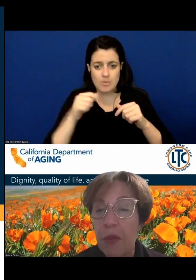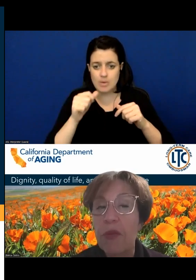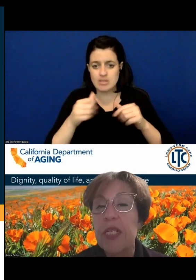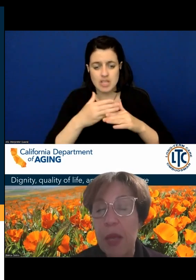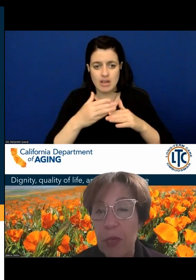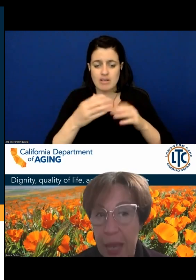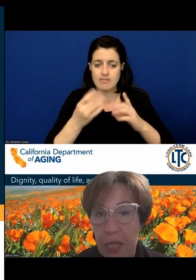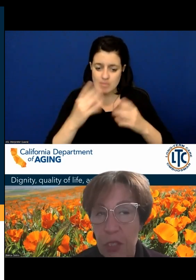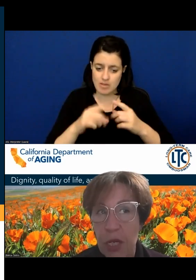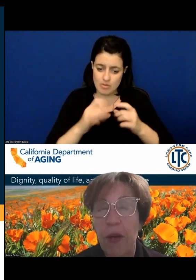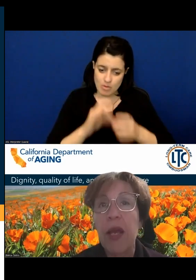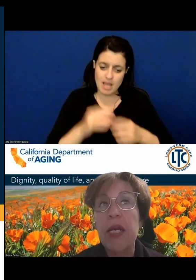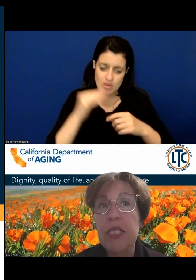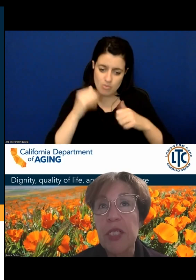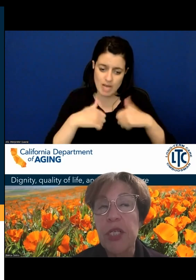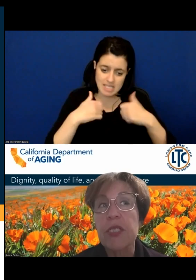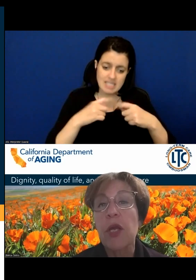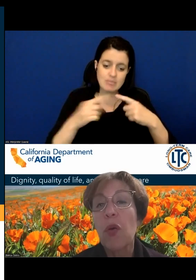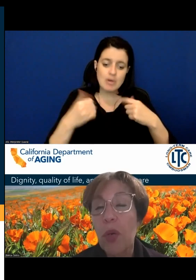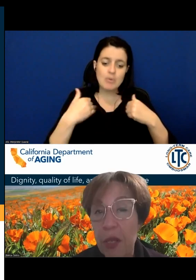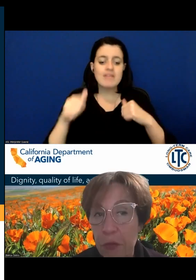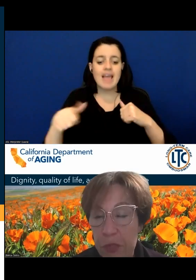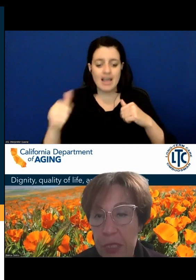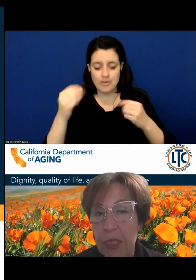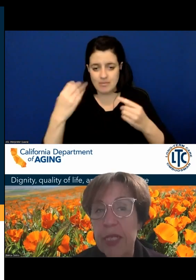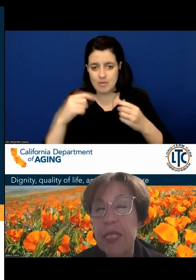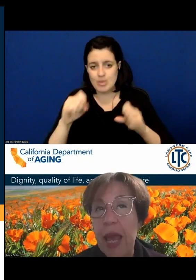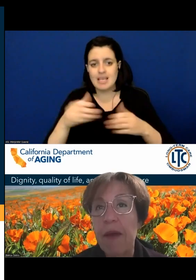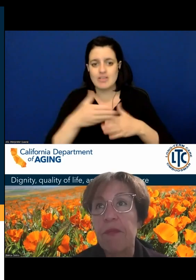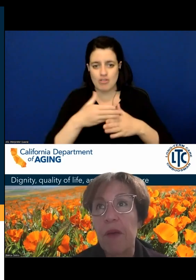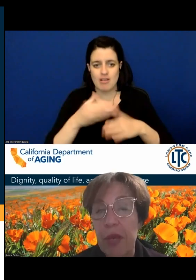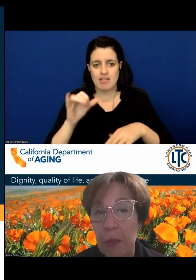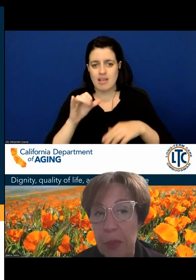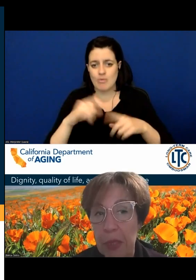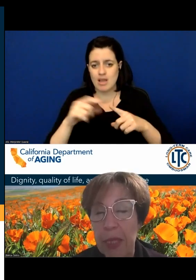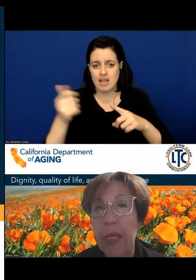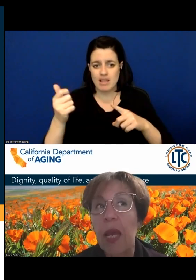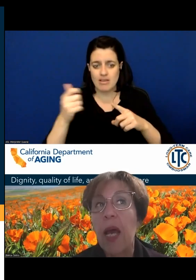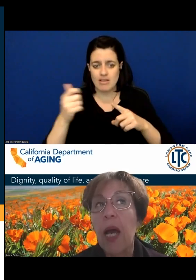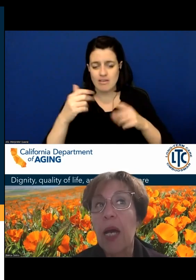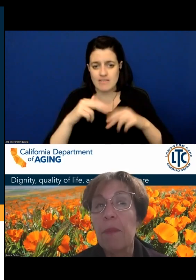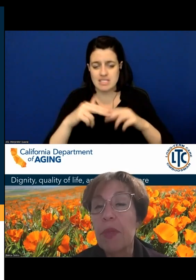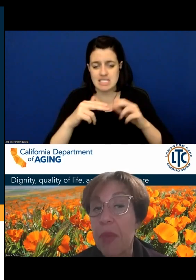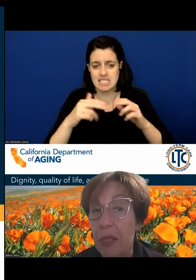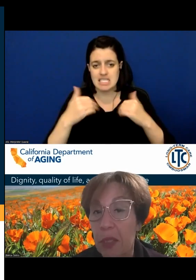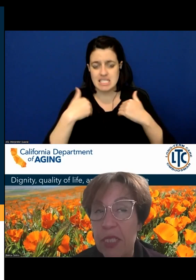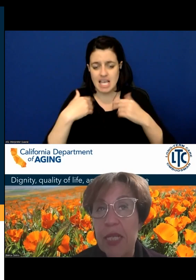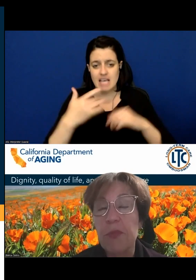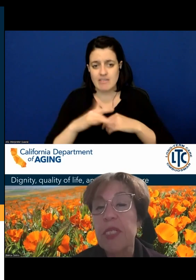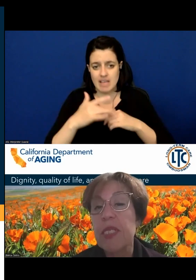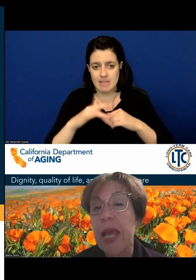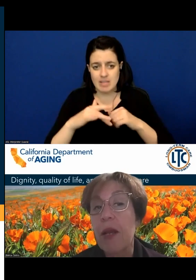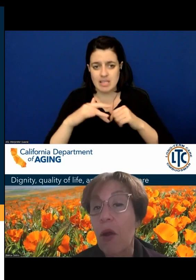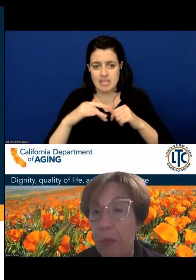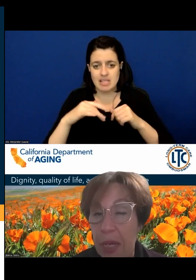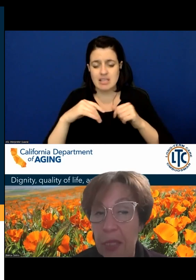are other things that we can share, such as what other facilities have availability, the medical